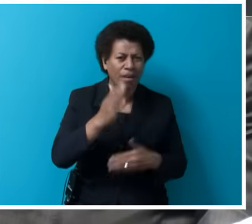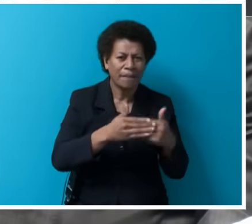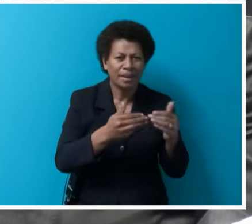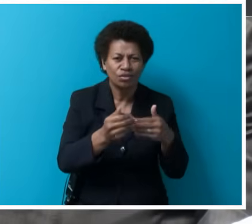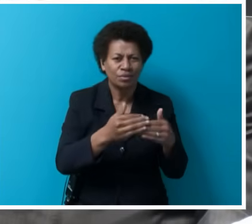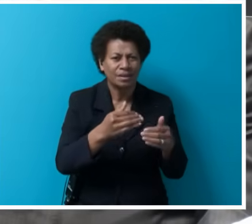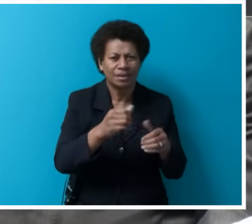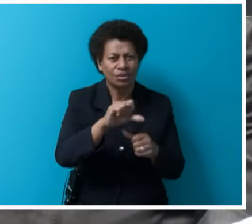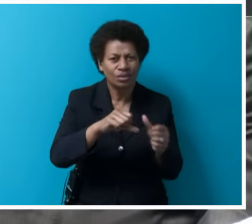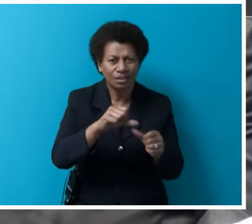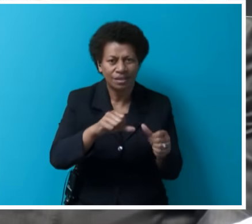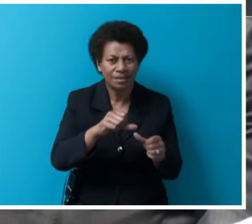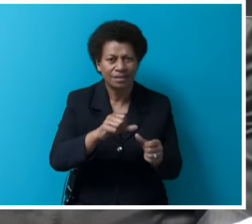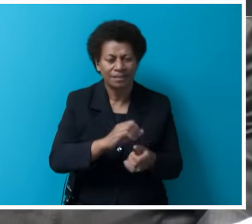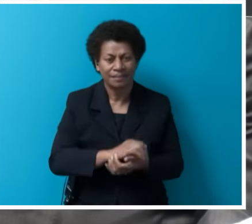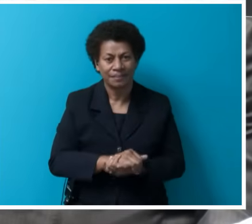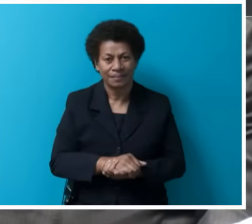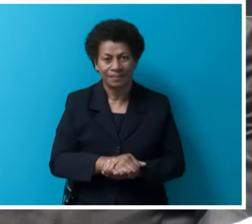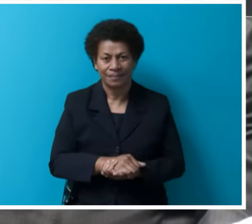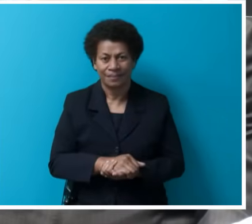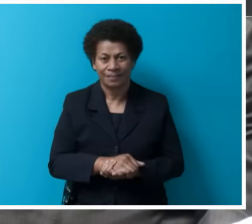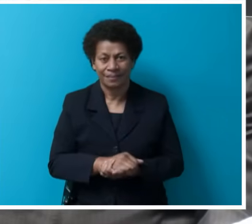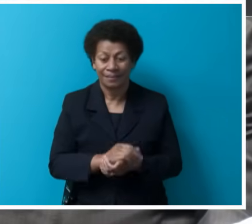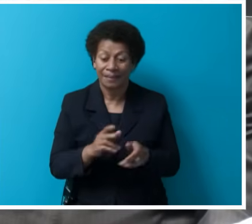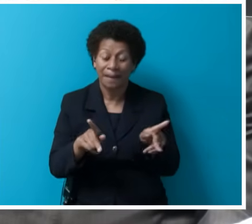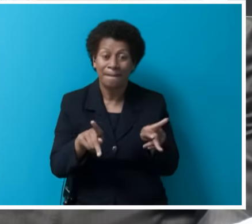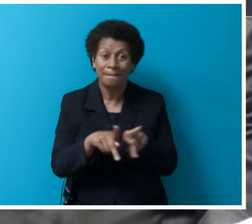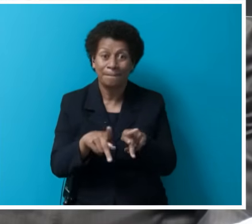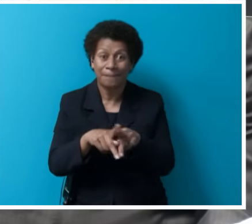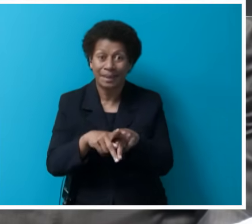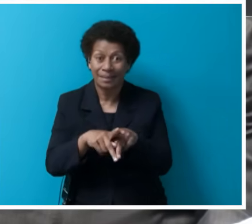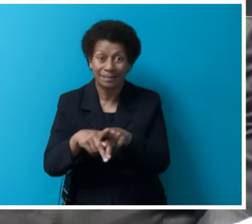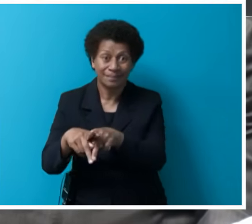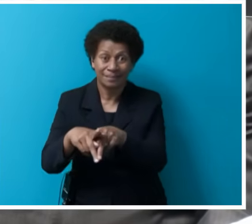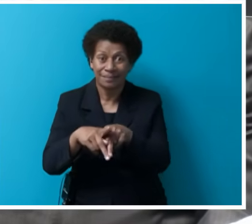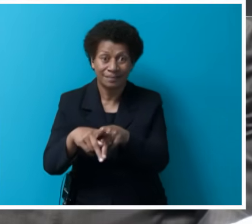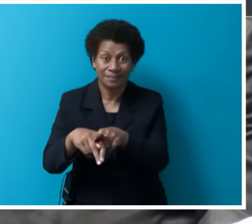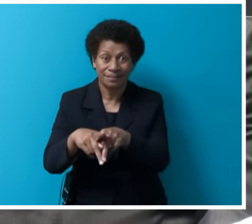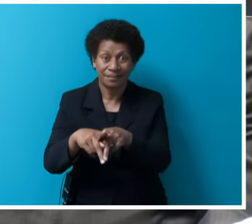the management, the teachers, the parents was completely broken.